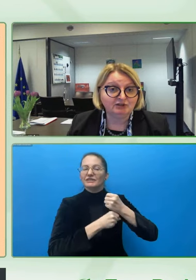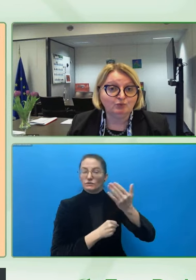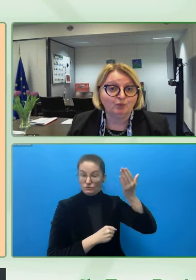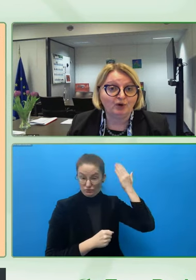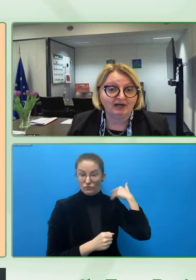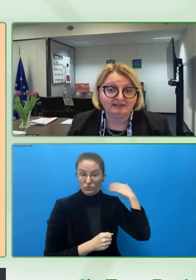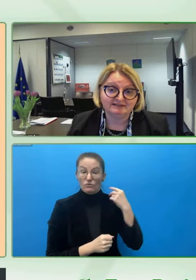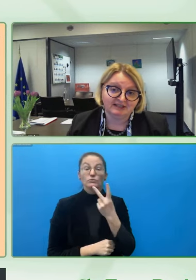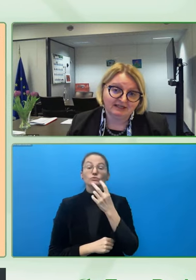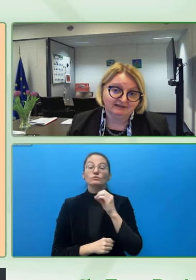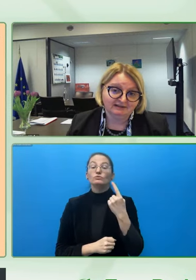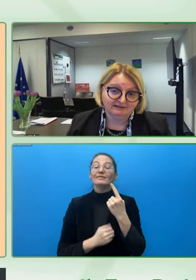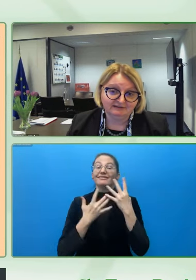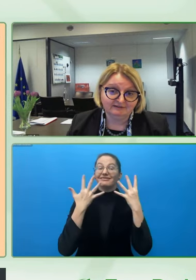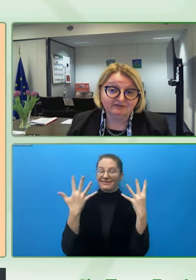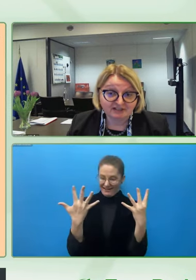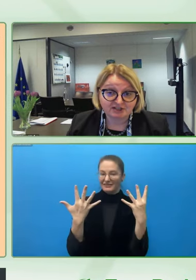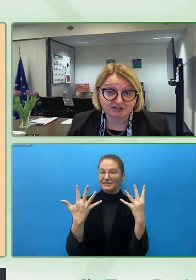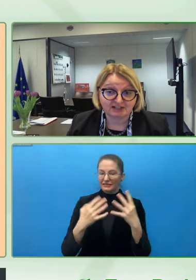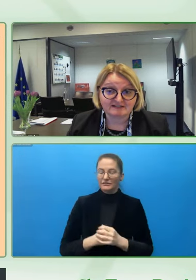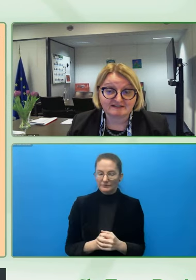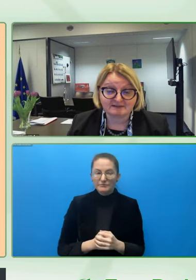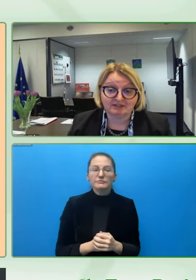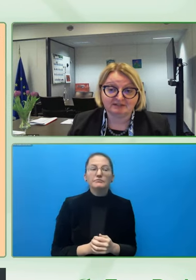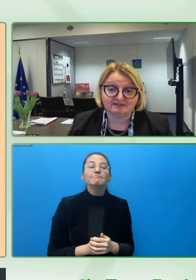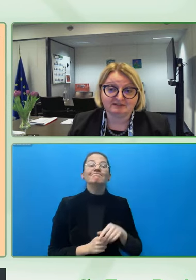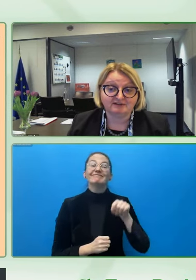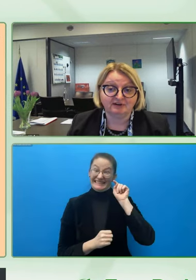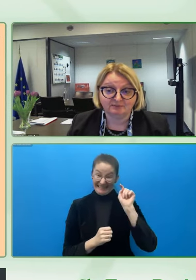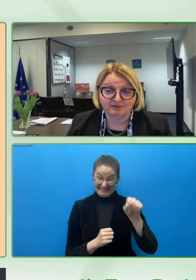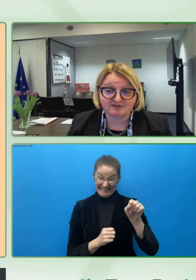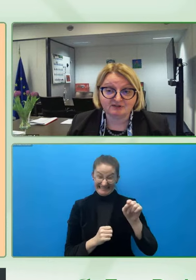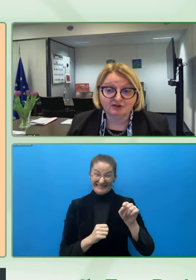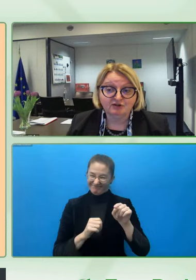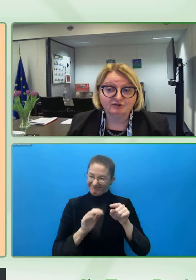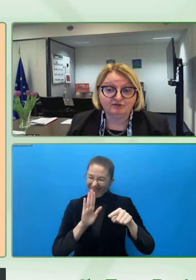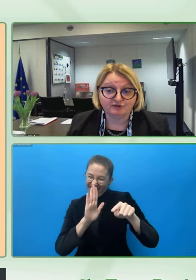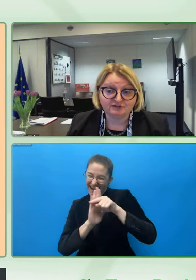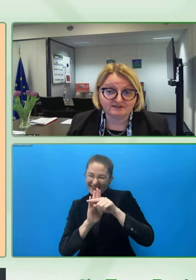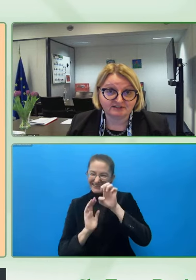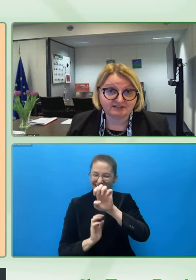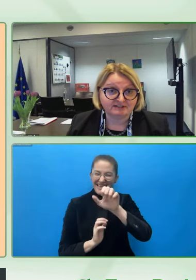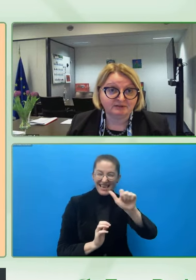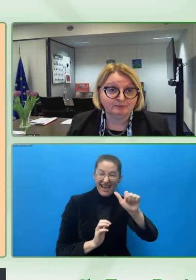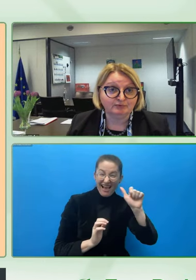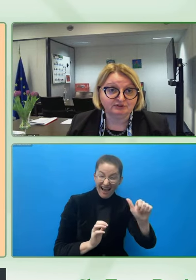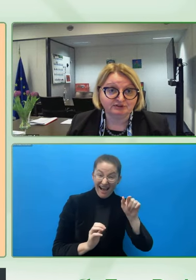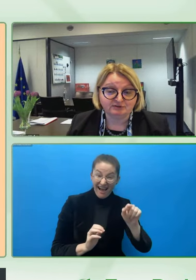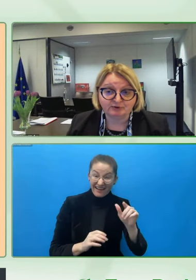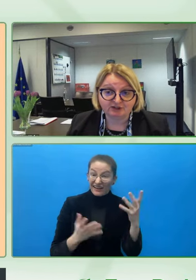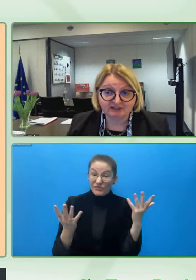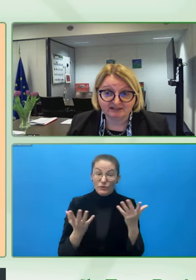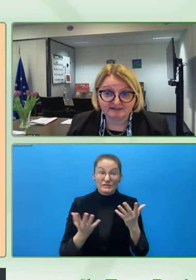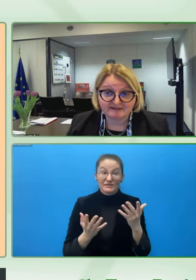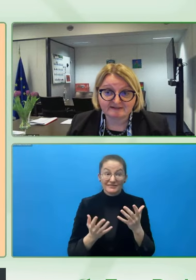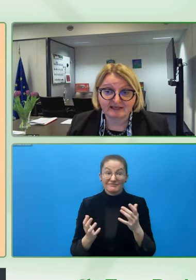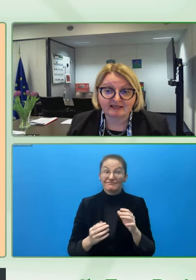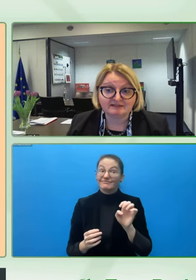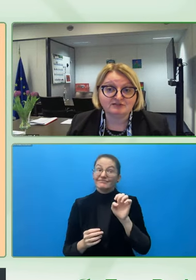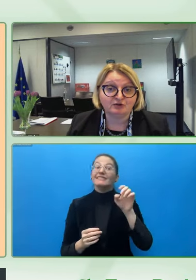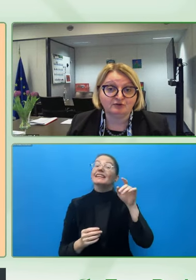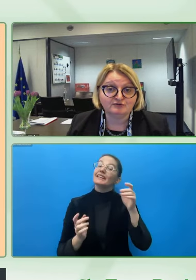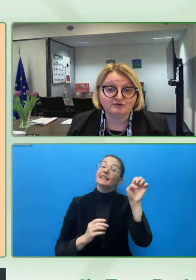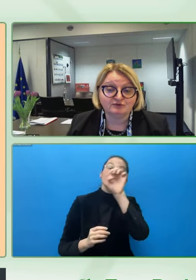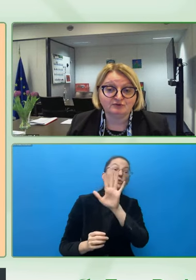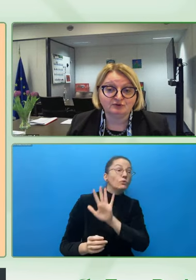the EU-wide functional accessibility requirements for certain important products